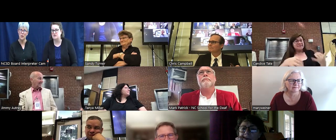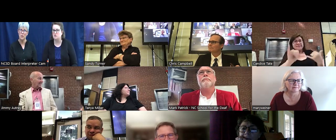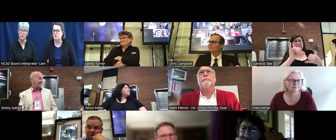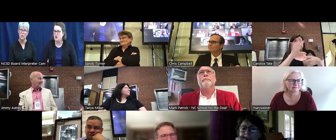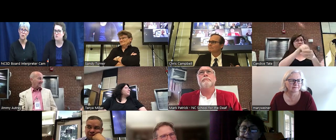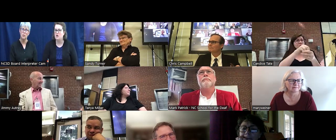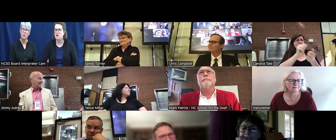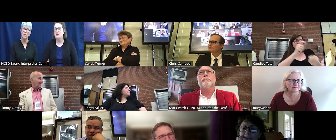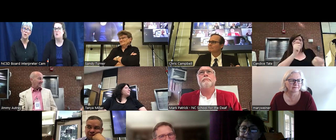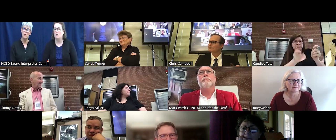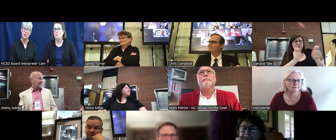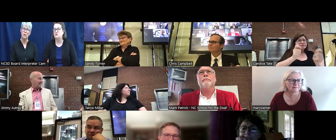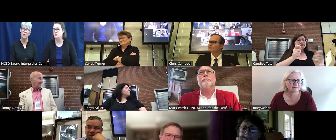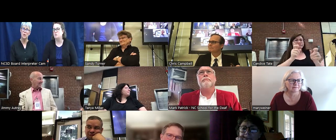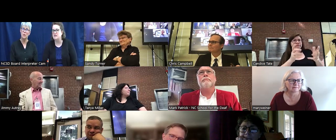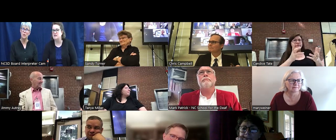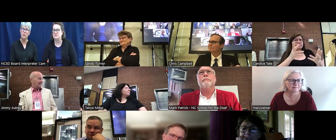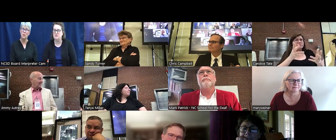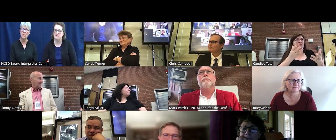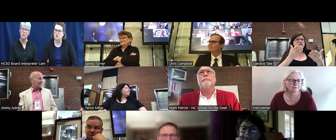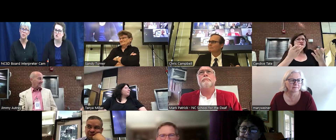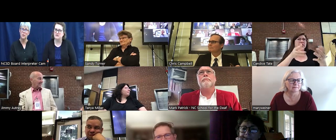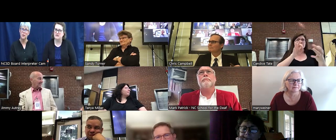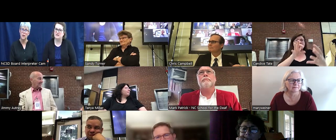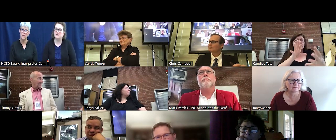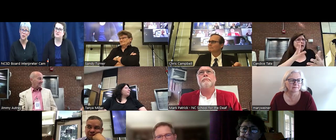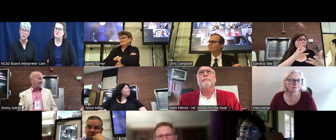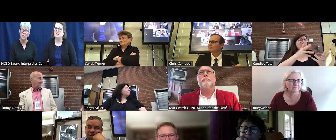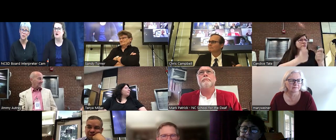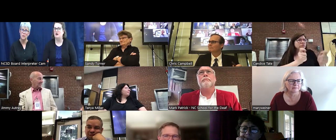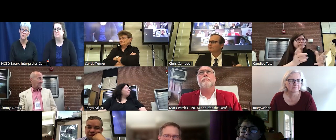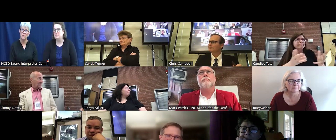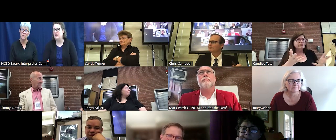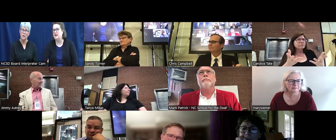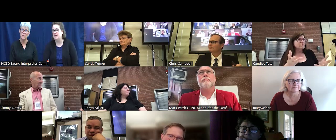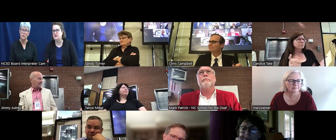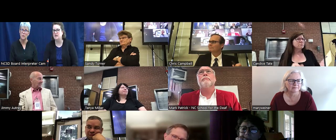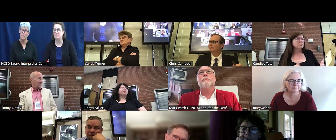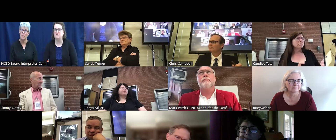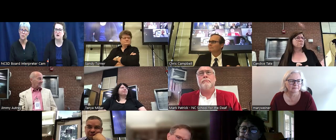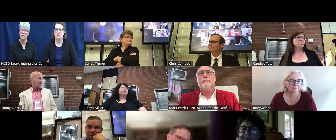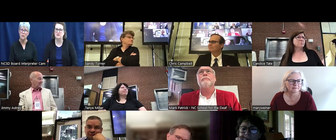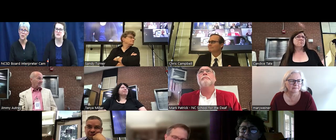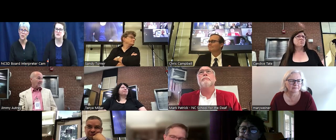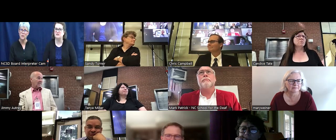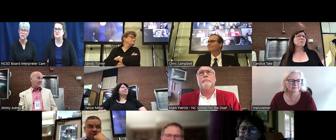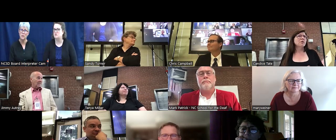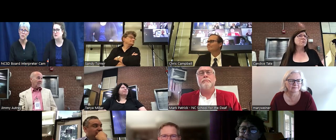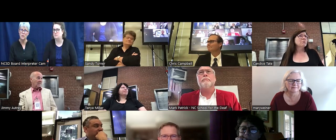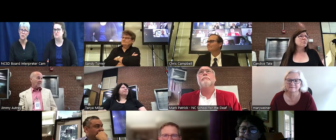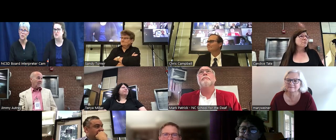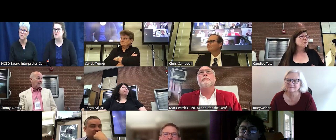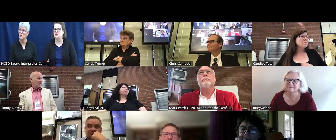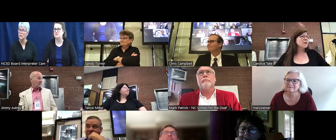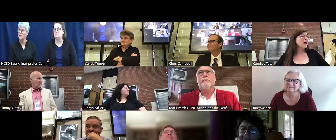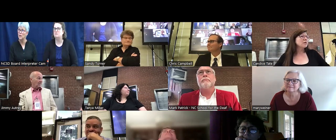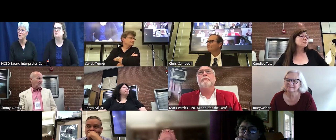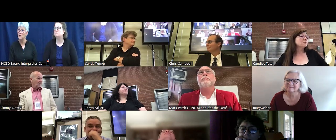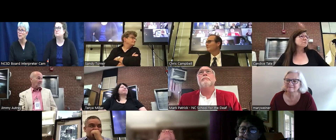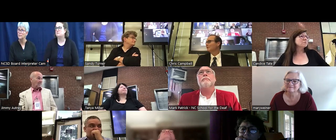yes or no, or do we need to be involved in feedback, editing of policies, those types of